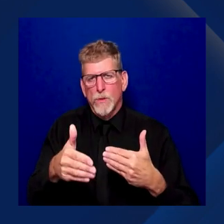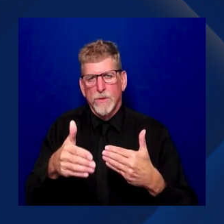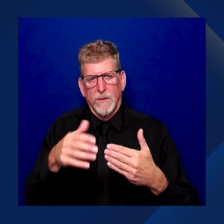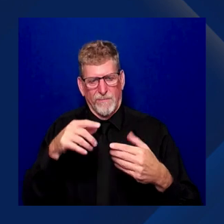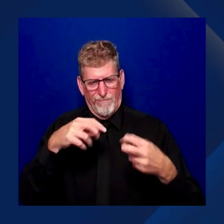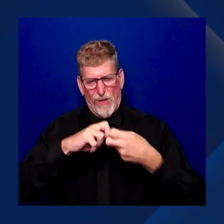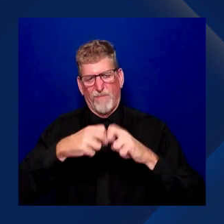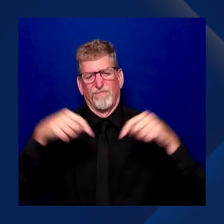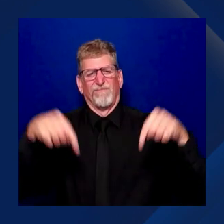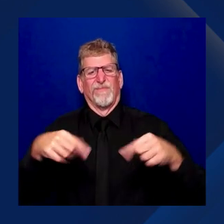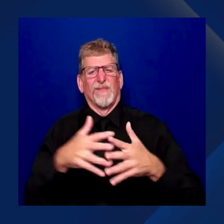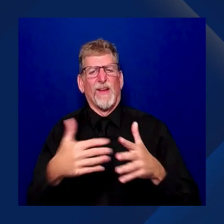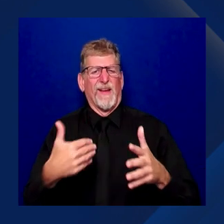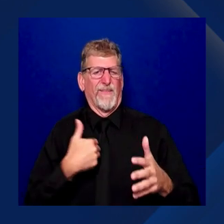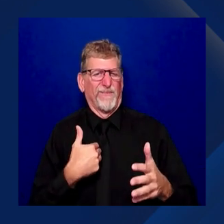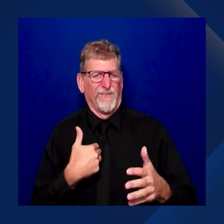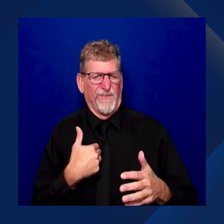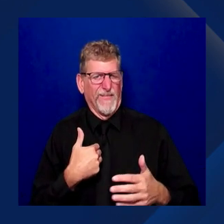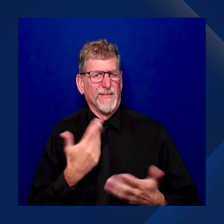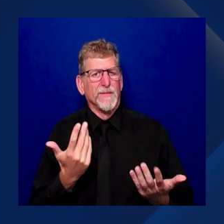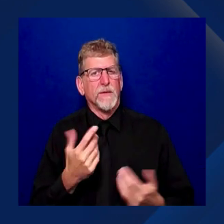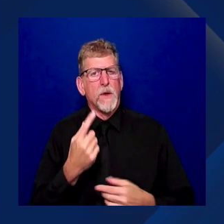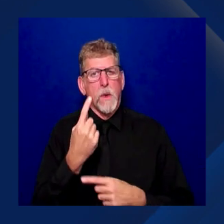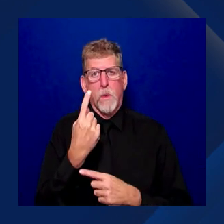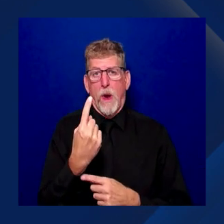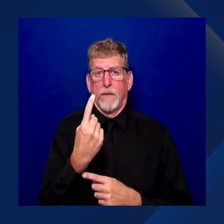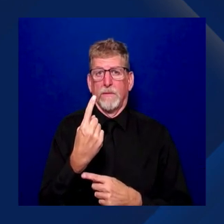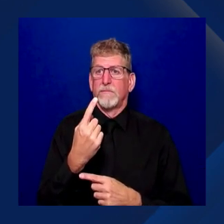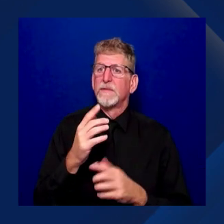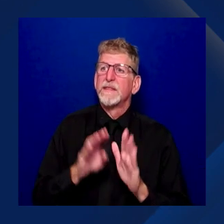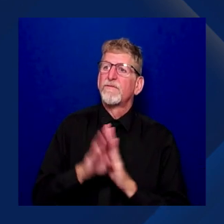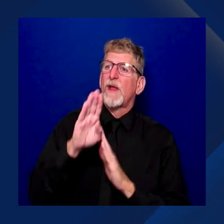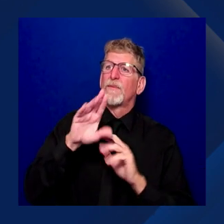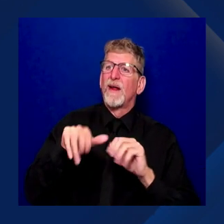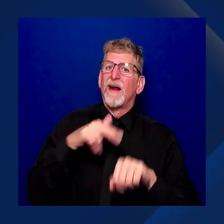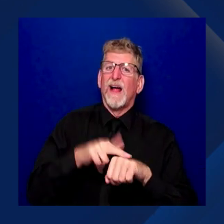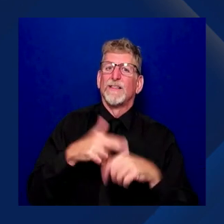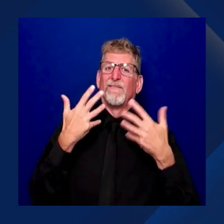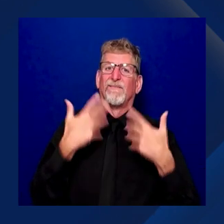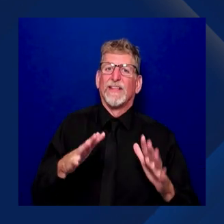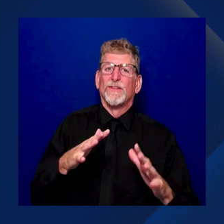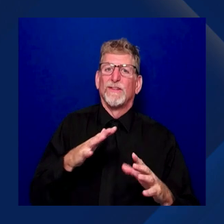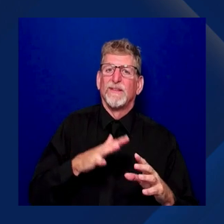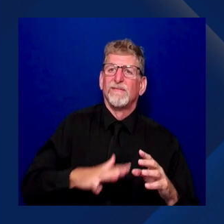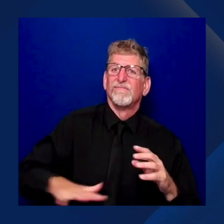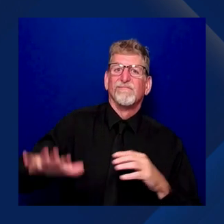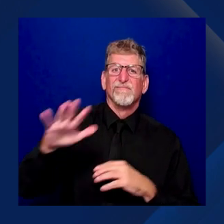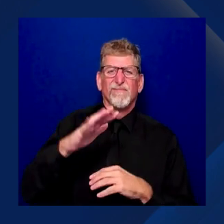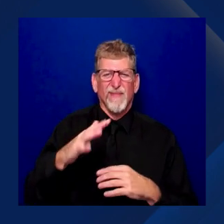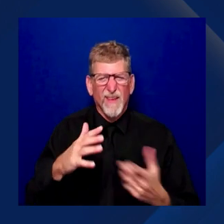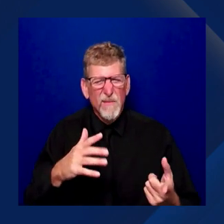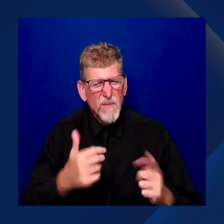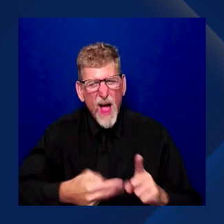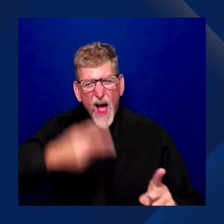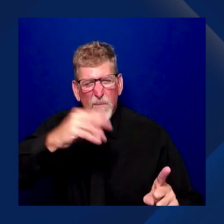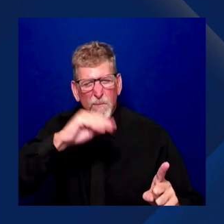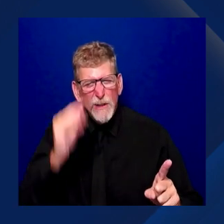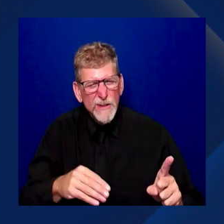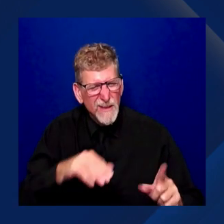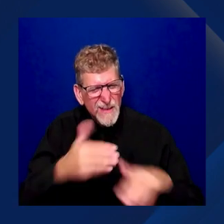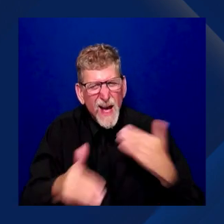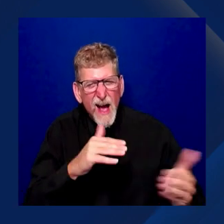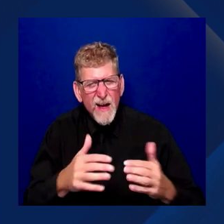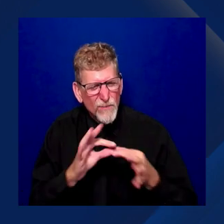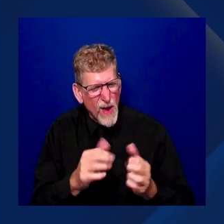of women dying of pregnancy-related preventable complications is still rising. For Black women especially, the